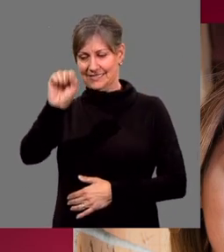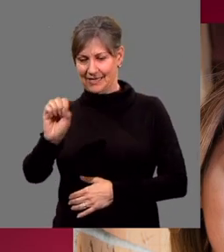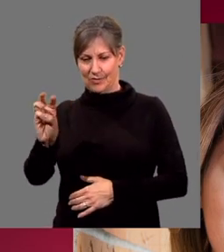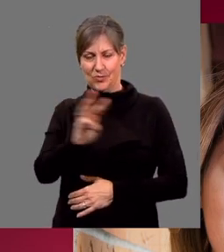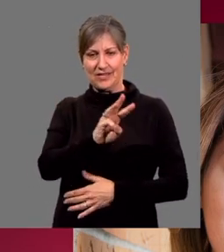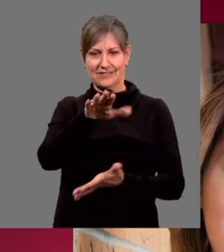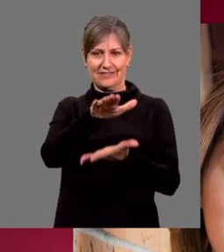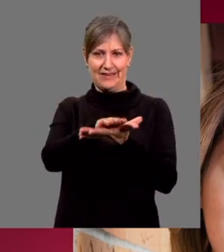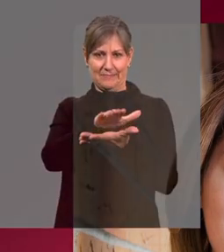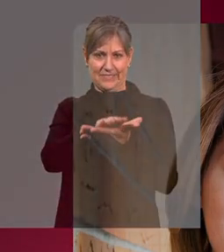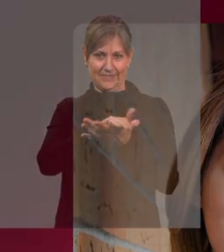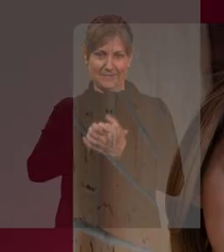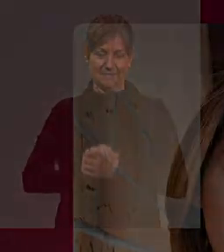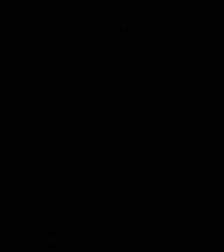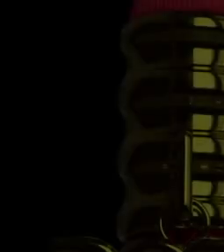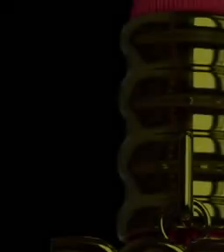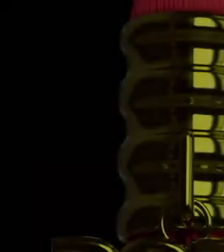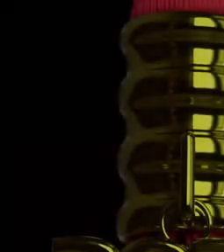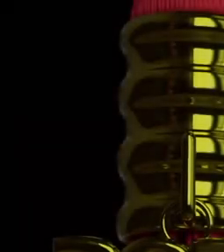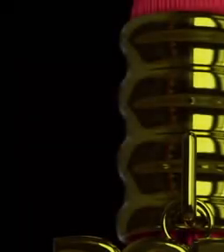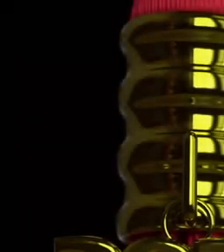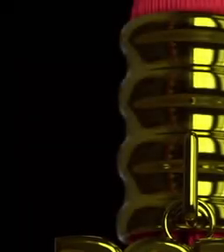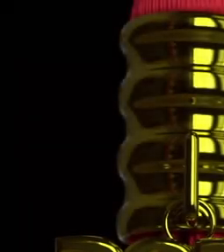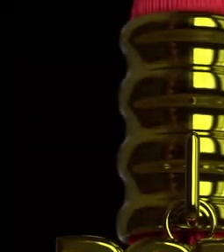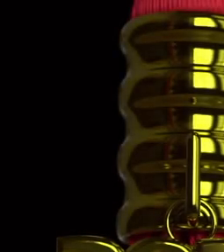Southwest Campus.